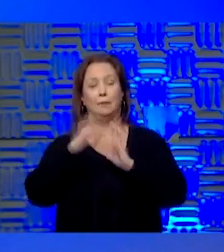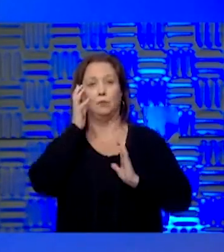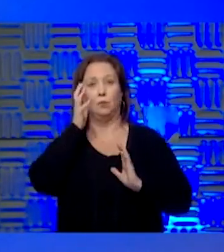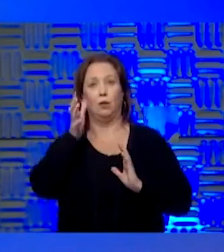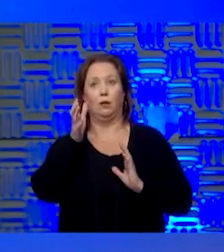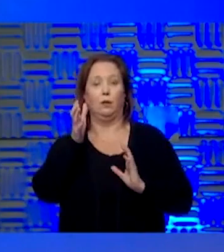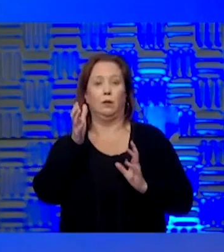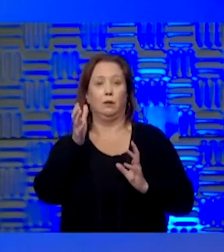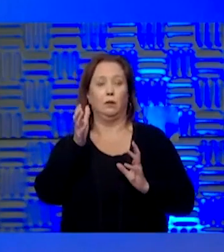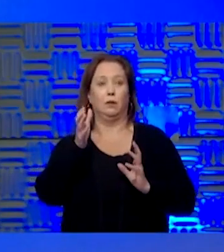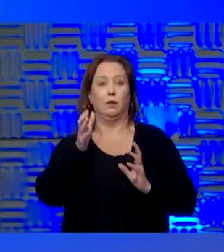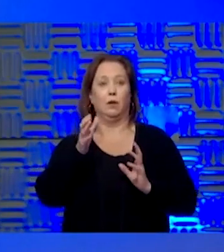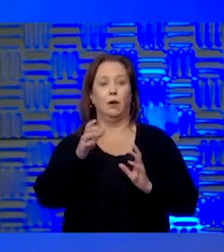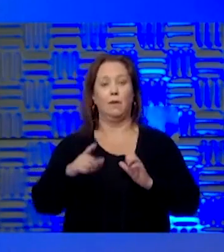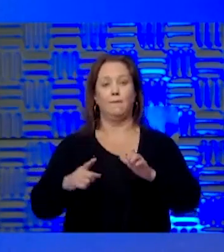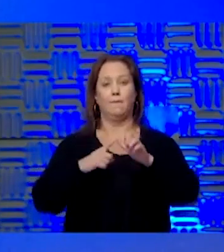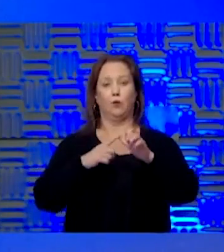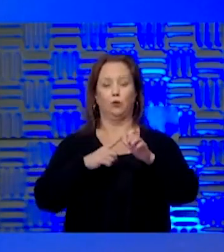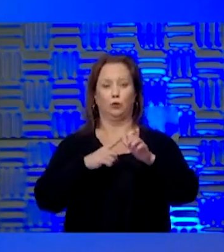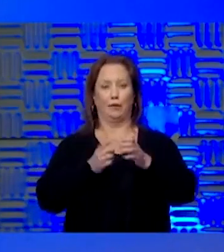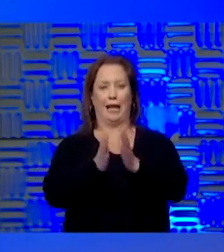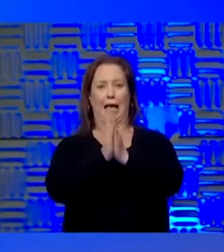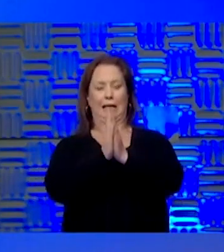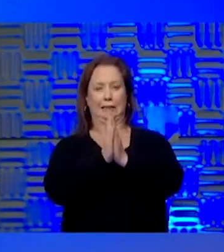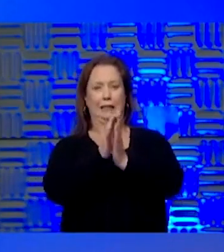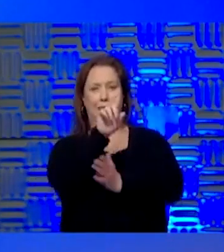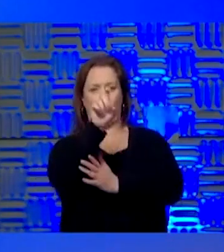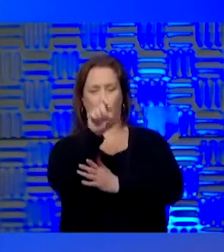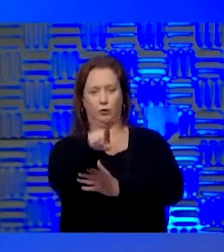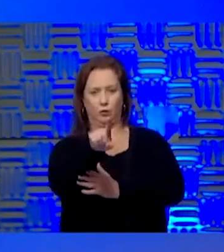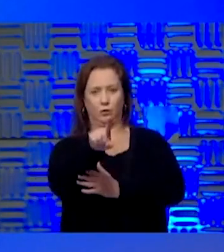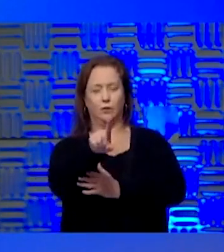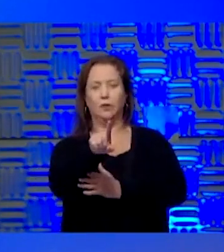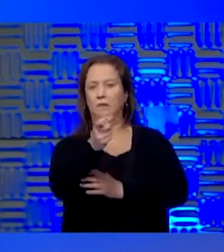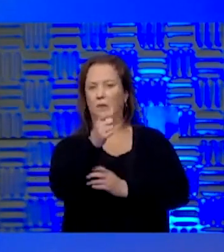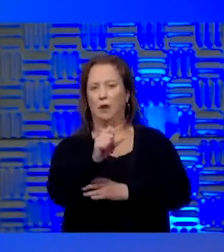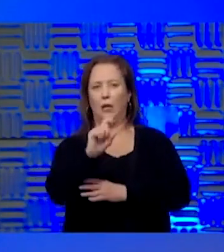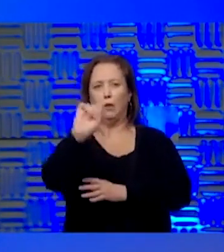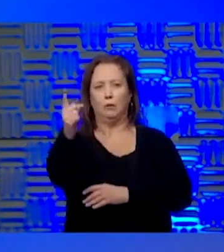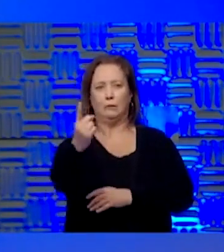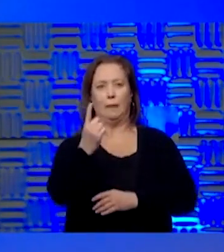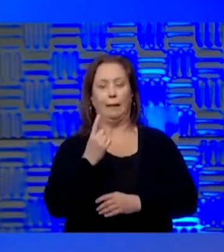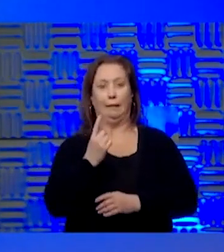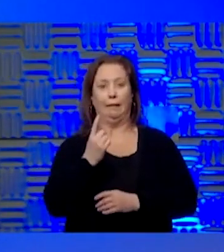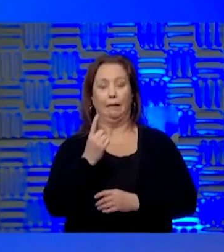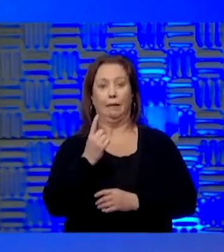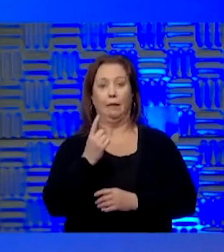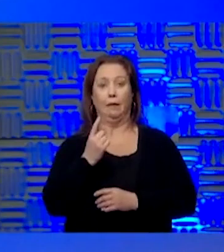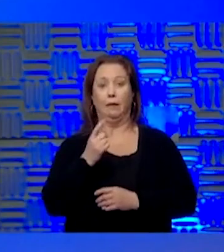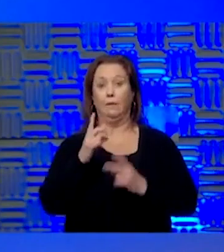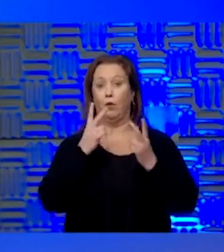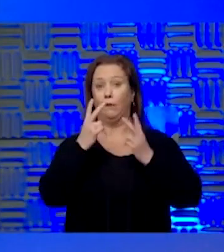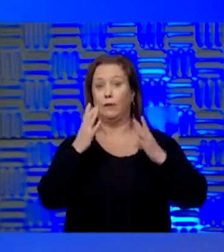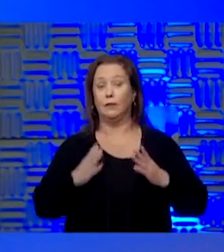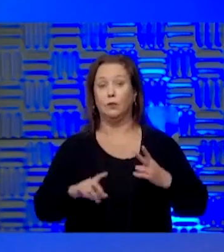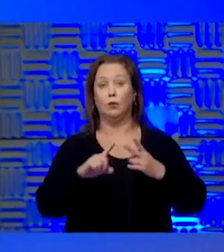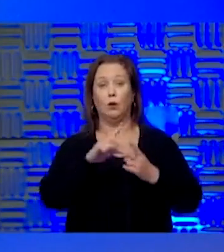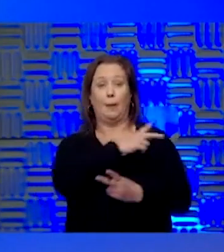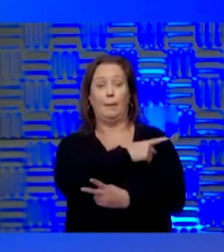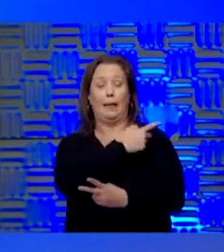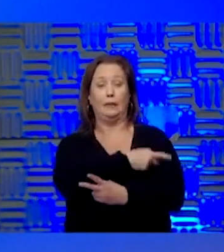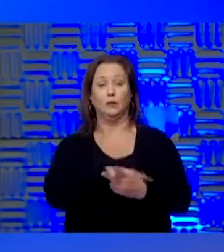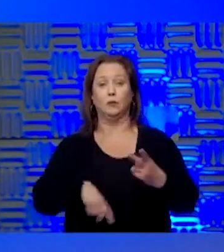be the first step, asking those questions for anybody who's coming, whether you're a visitor, a